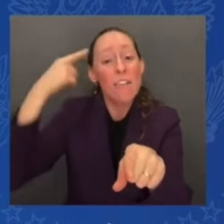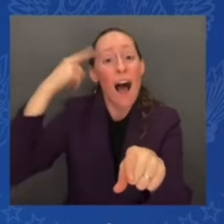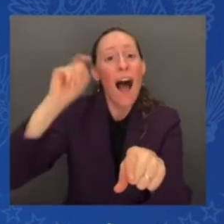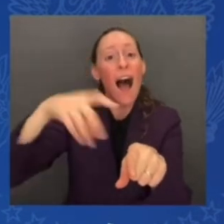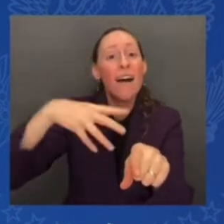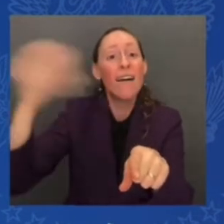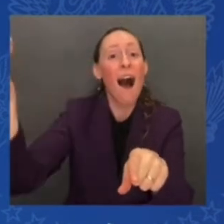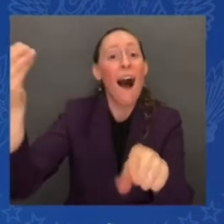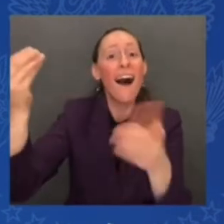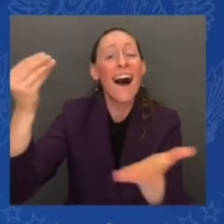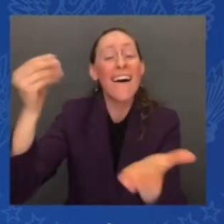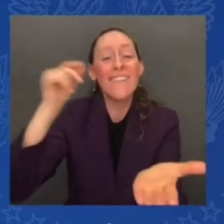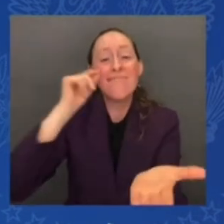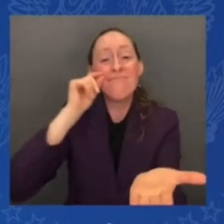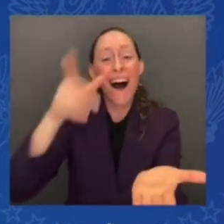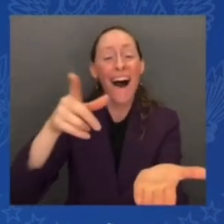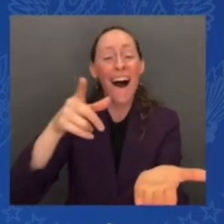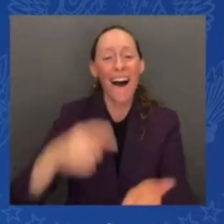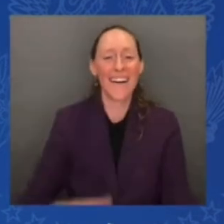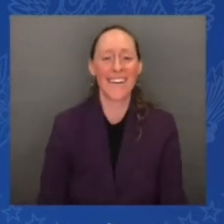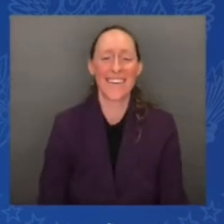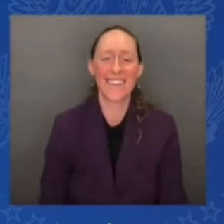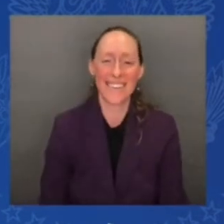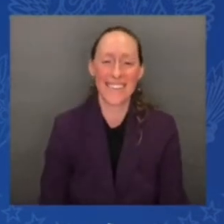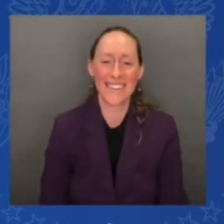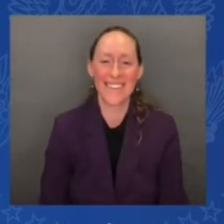Mr. President someday. I don't know.